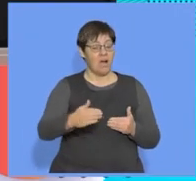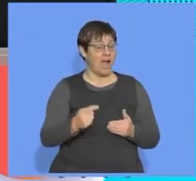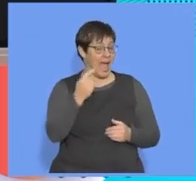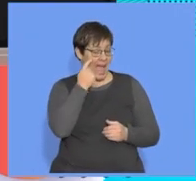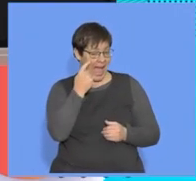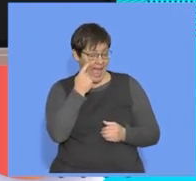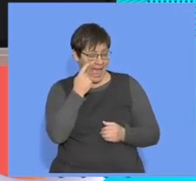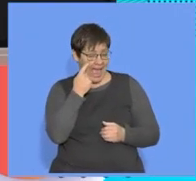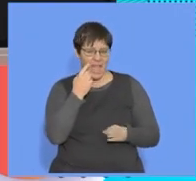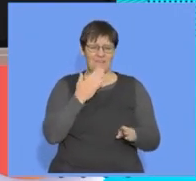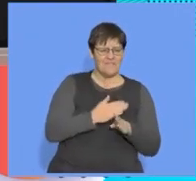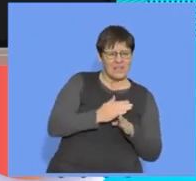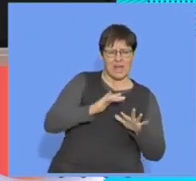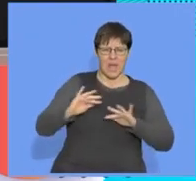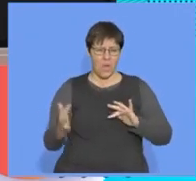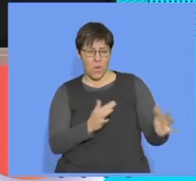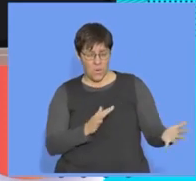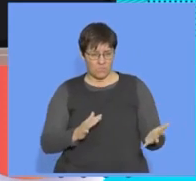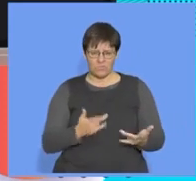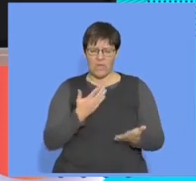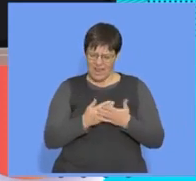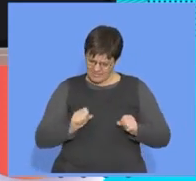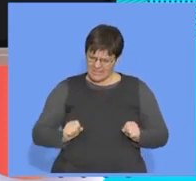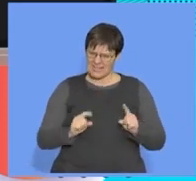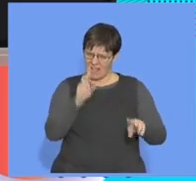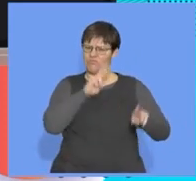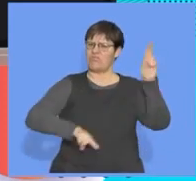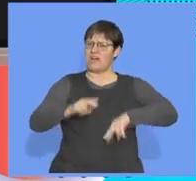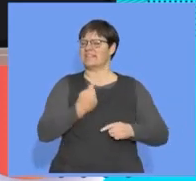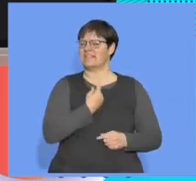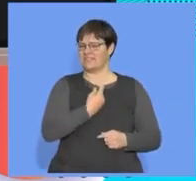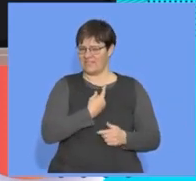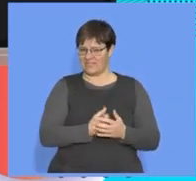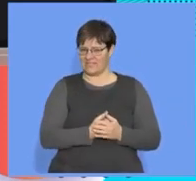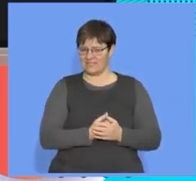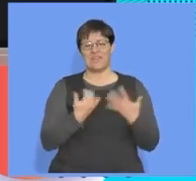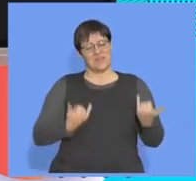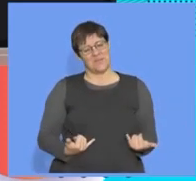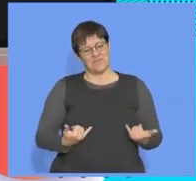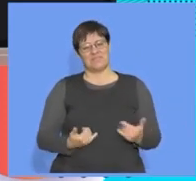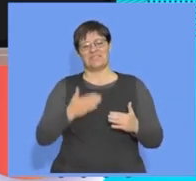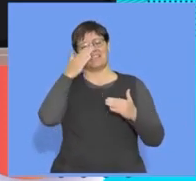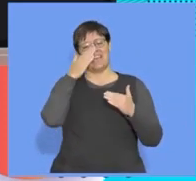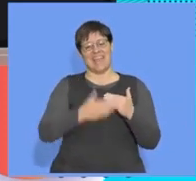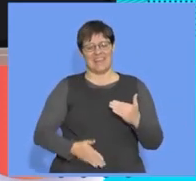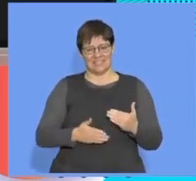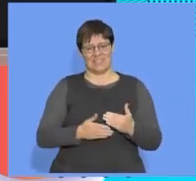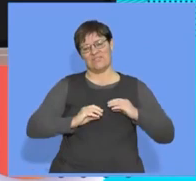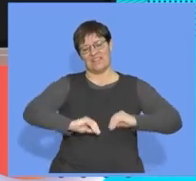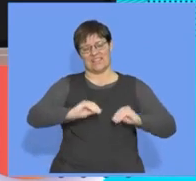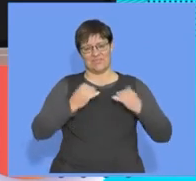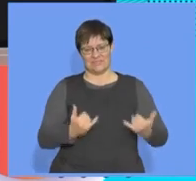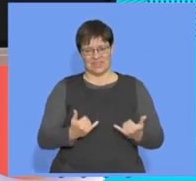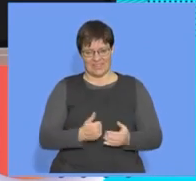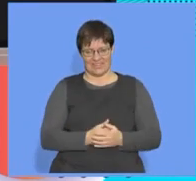Guys, the rest of the part of the eye and the functioning of the eye, you can still revise on your own. This brings